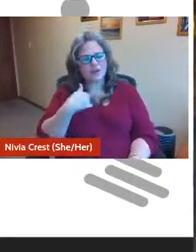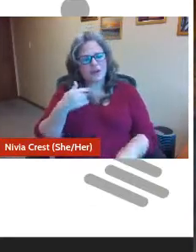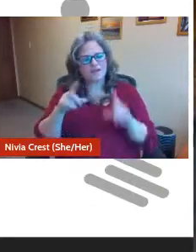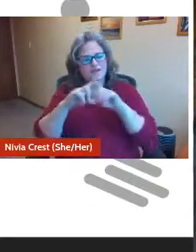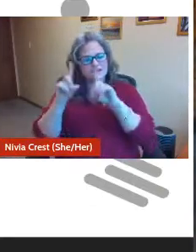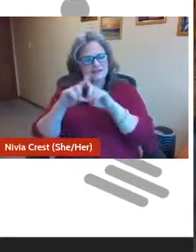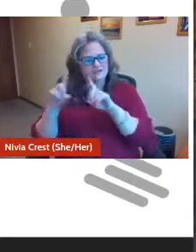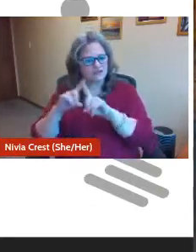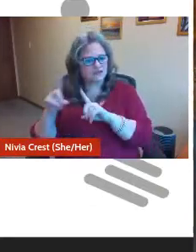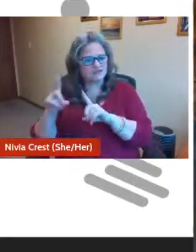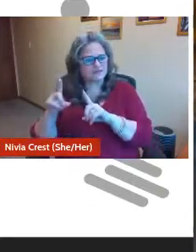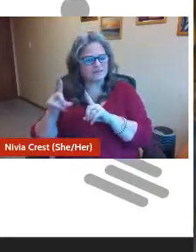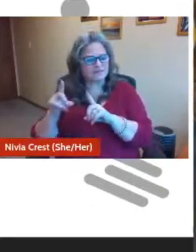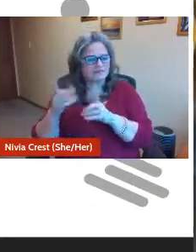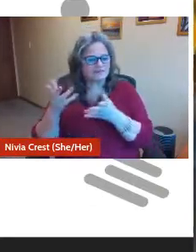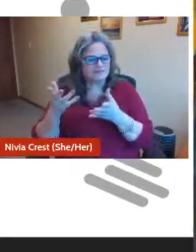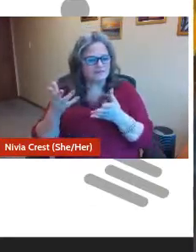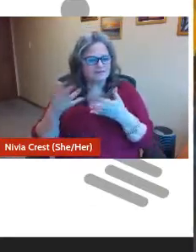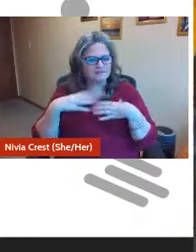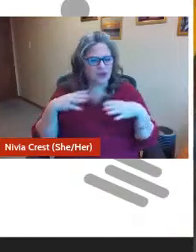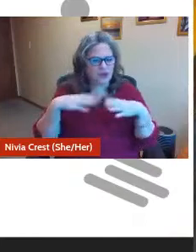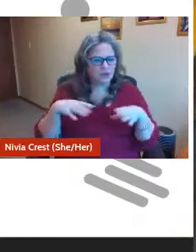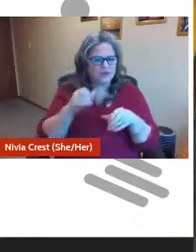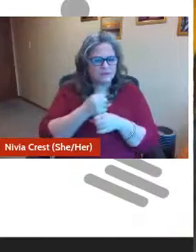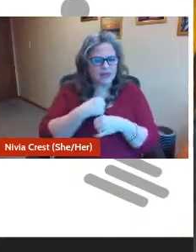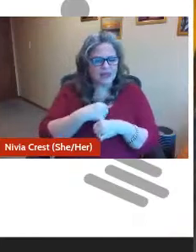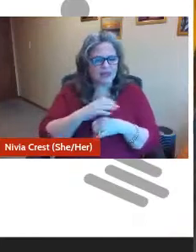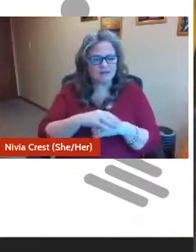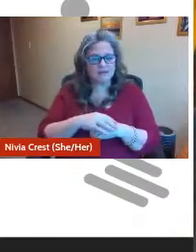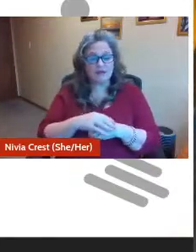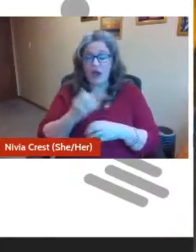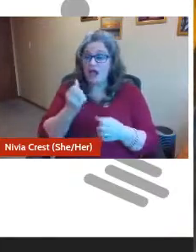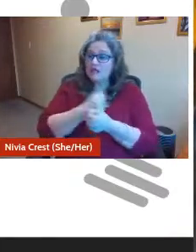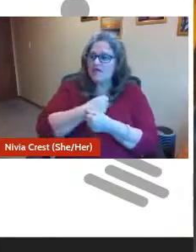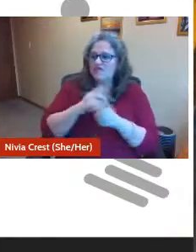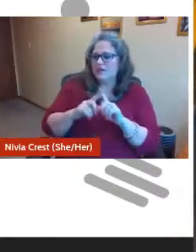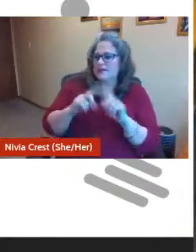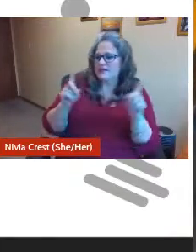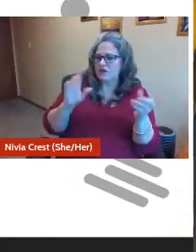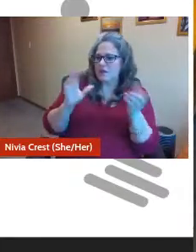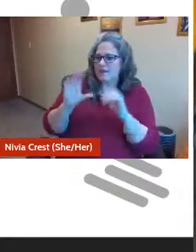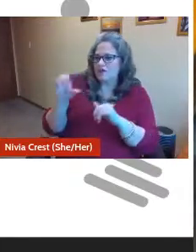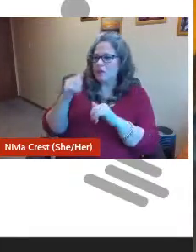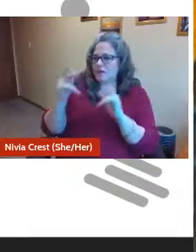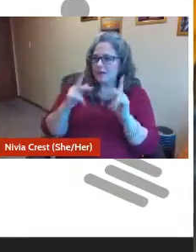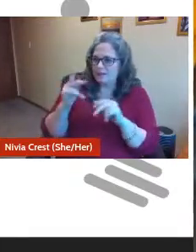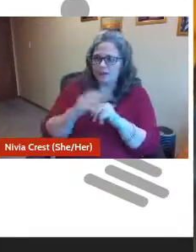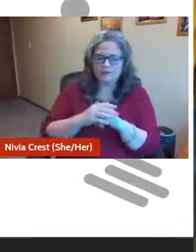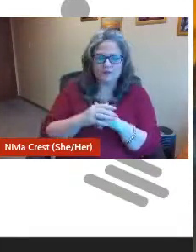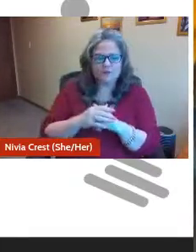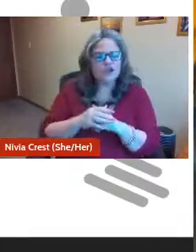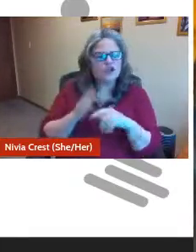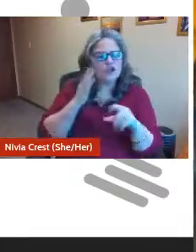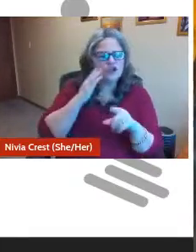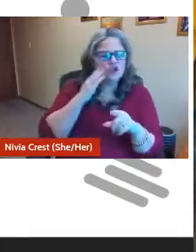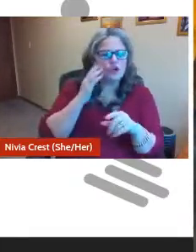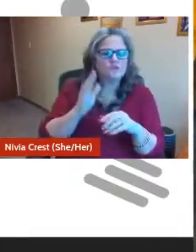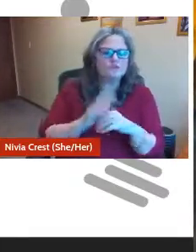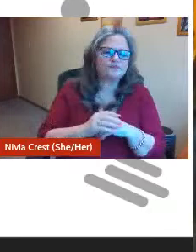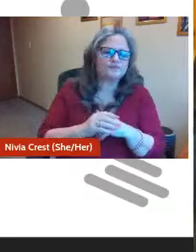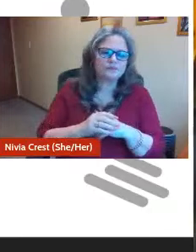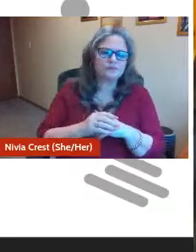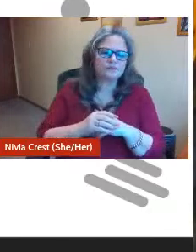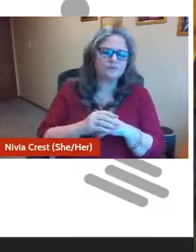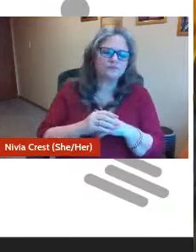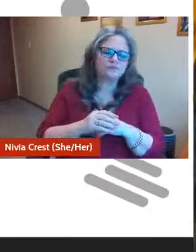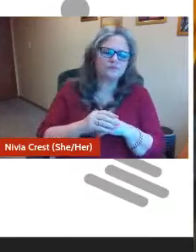pieces? Because I love to be different from others. Because, you know, you're going to